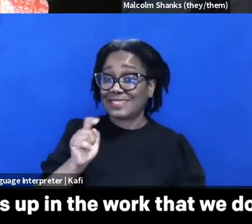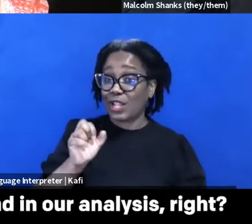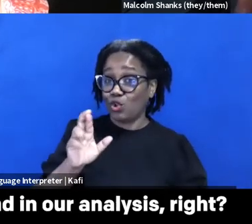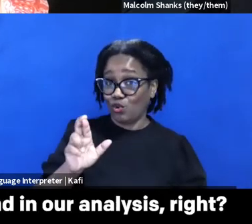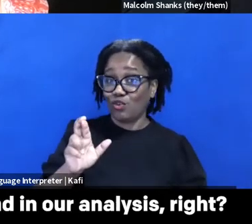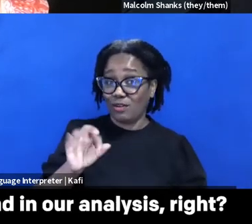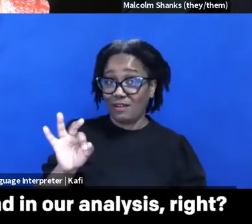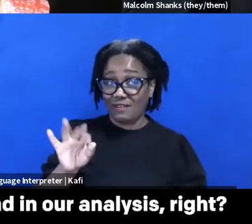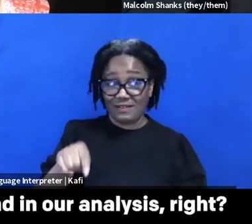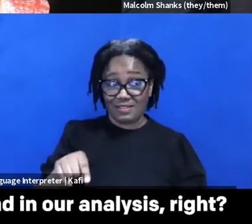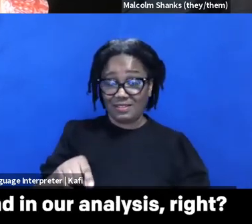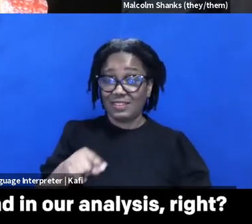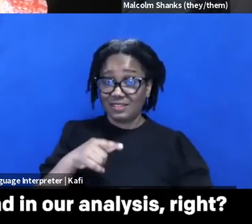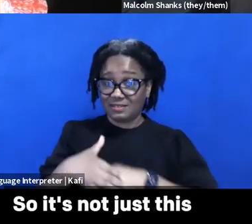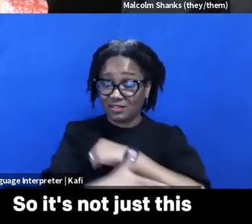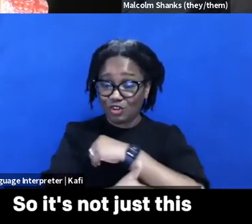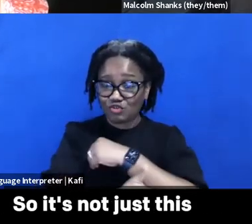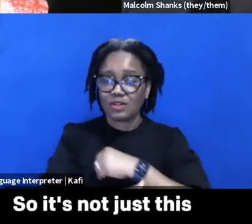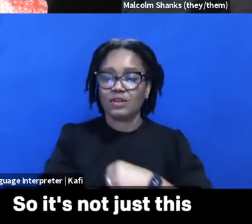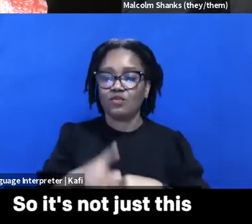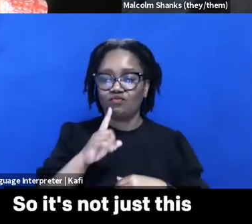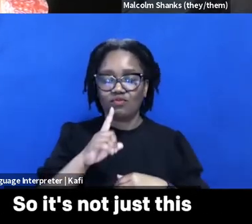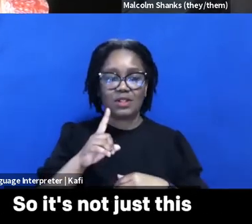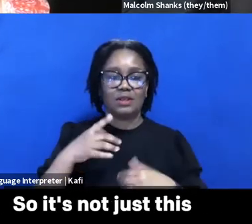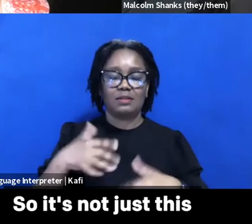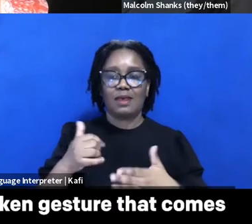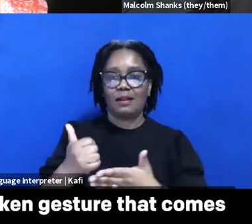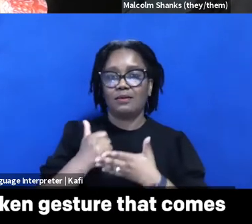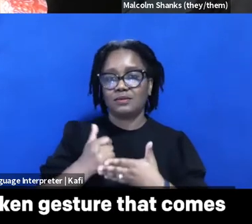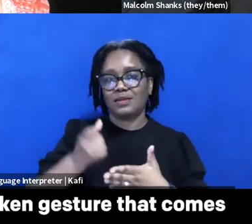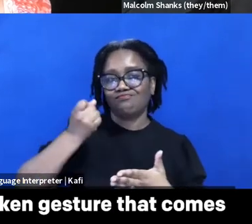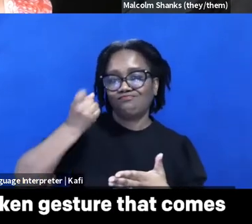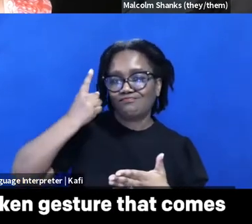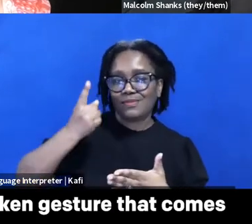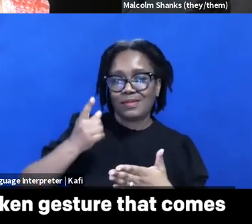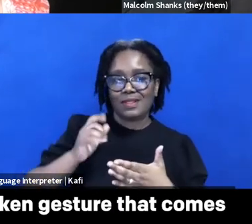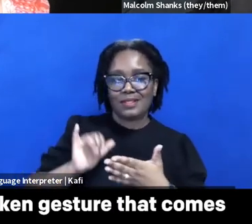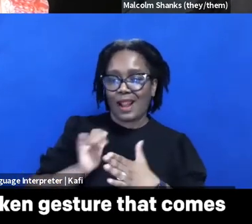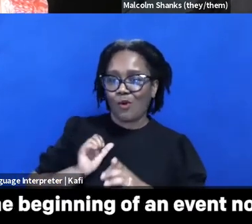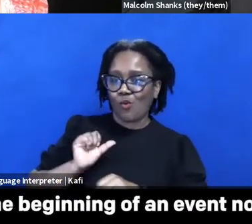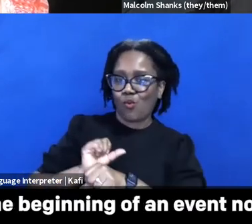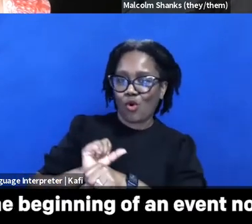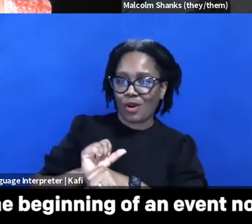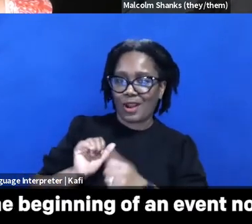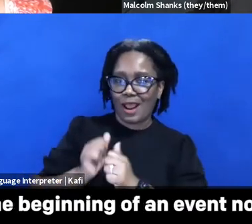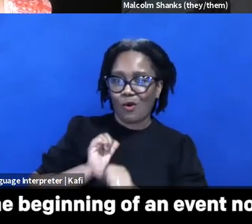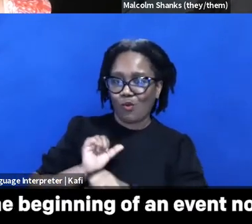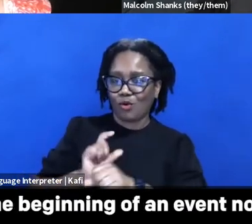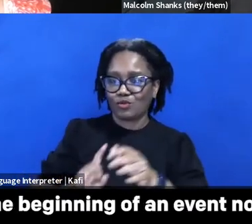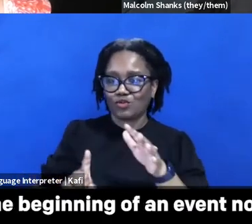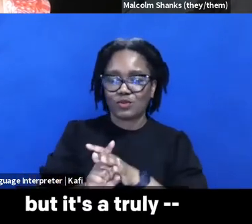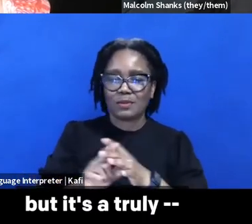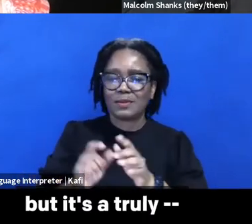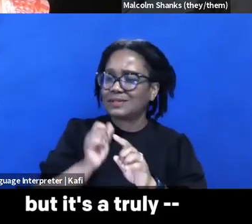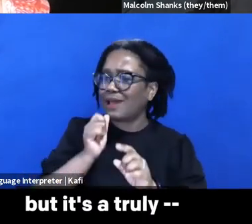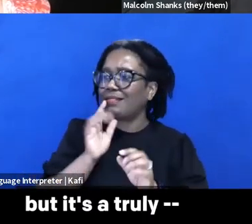up in the work that we do and in our analysis, right? So it's not just this token gesture that comes up